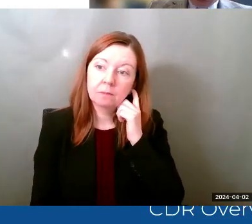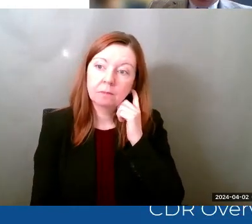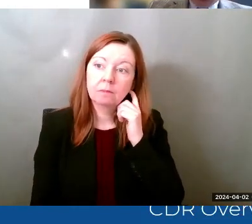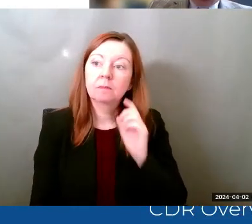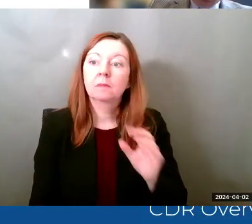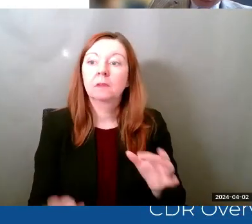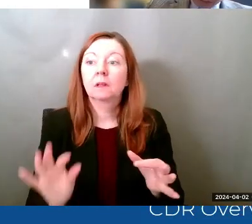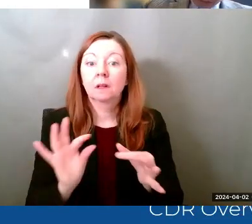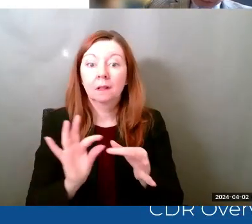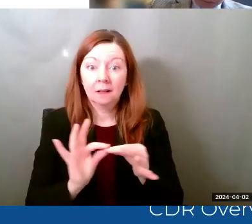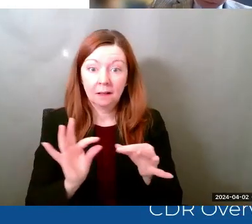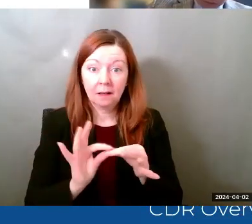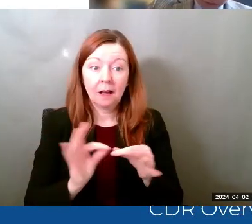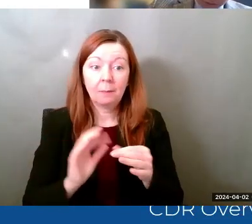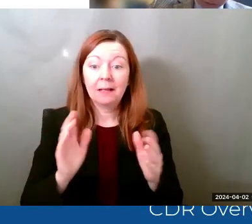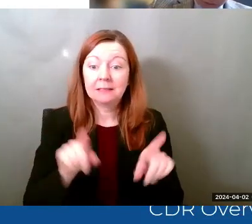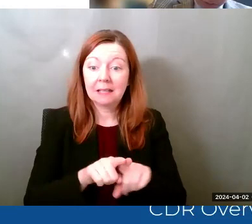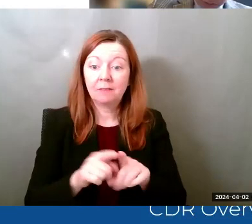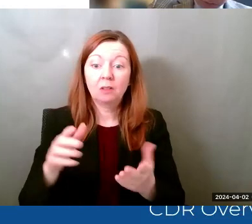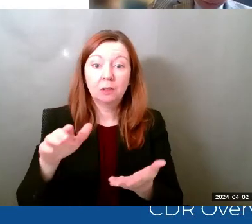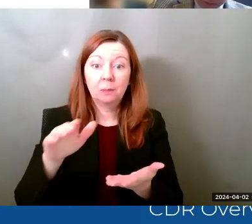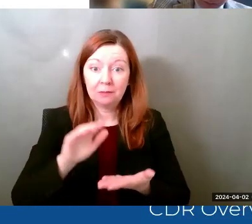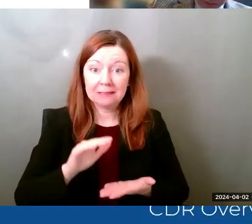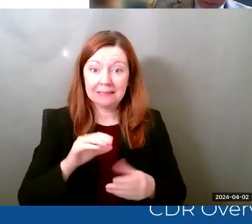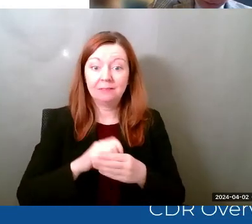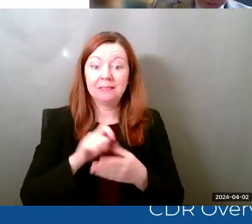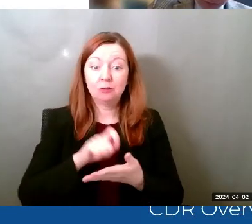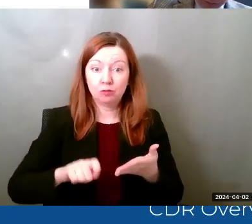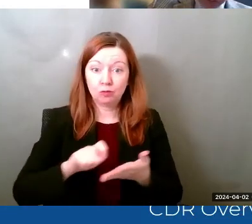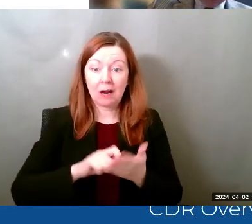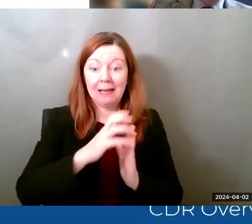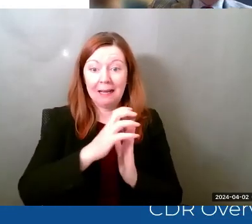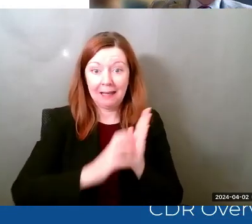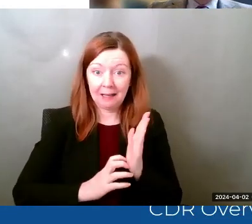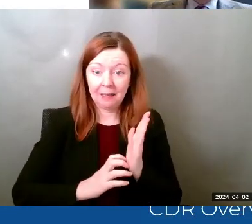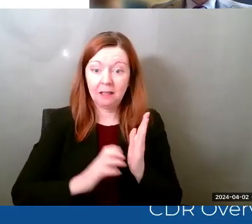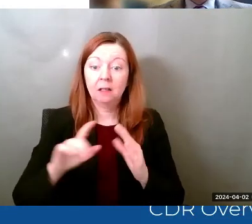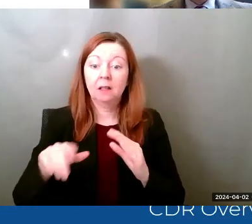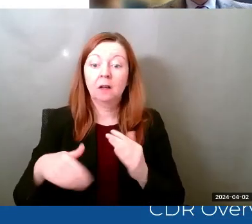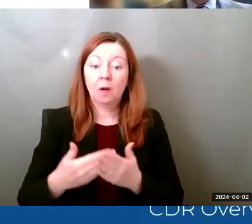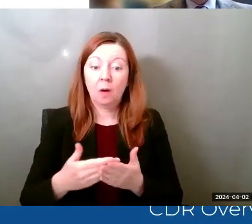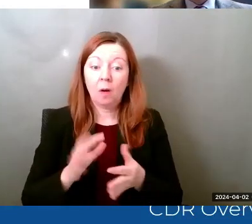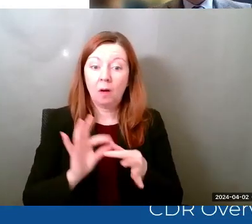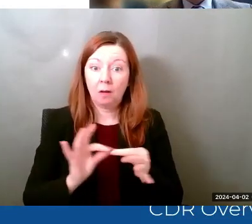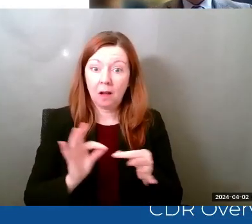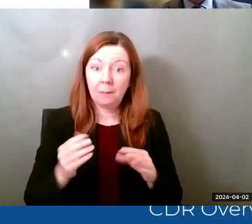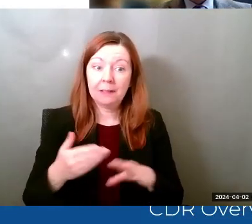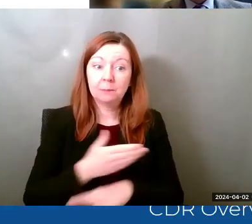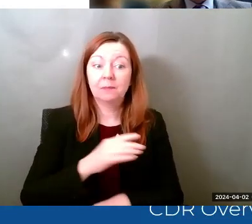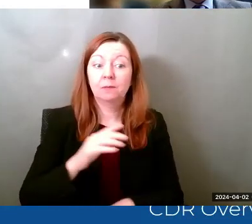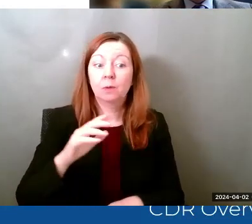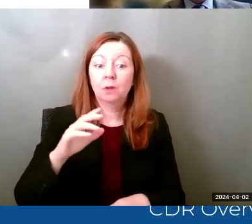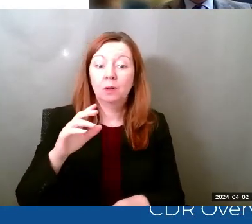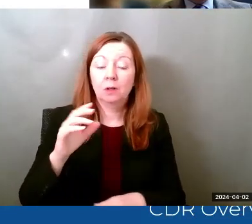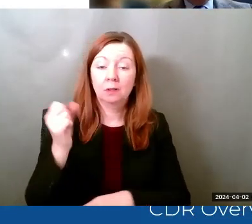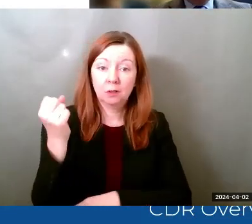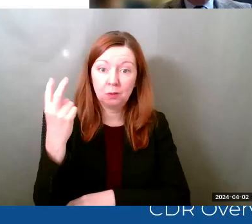have also been received in writing. All comments sent before noon Thursday, March